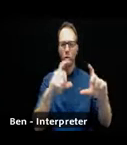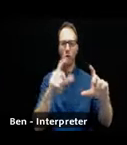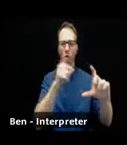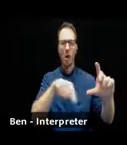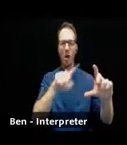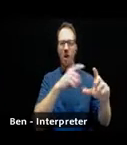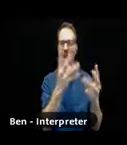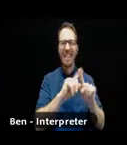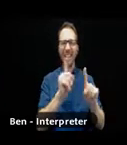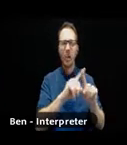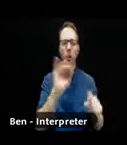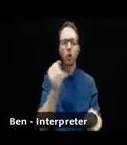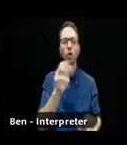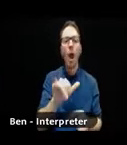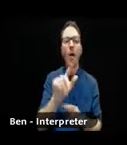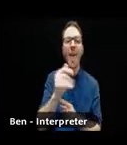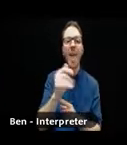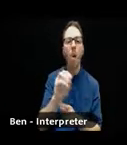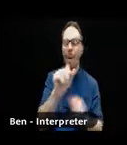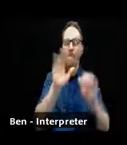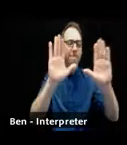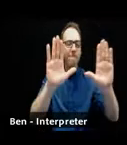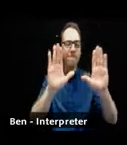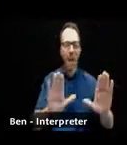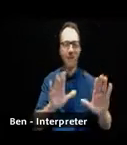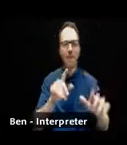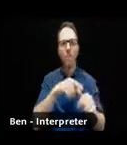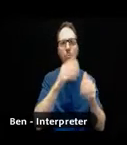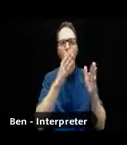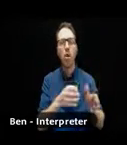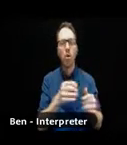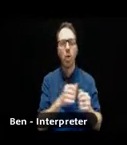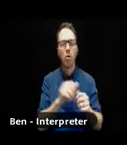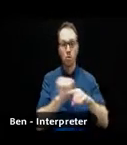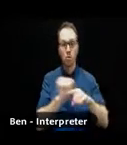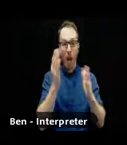Jerry Theo is an amazing trainer that works primarily in the